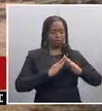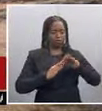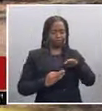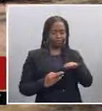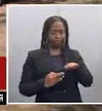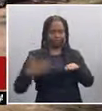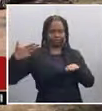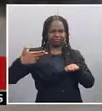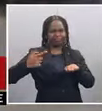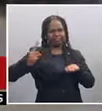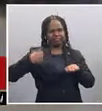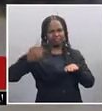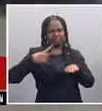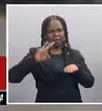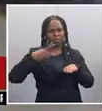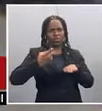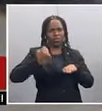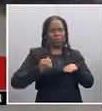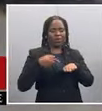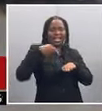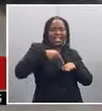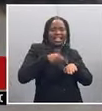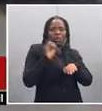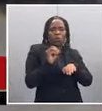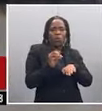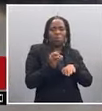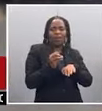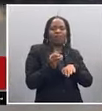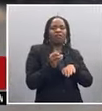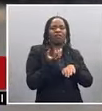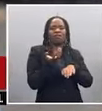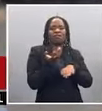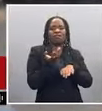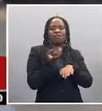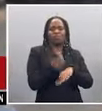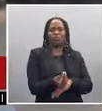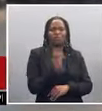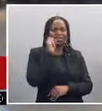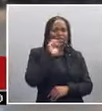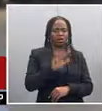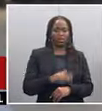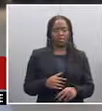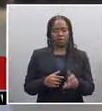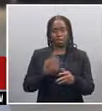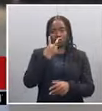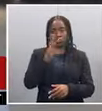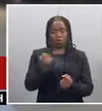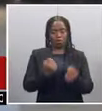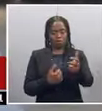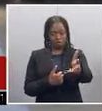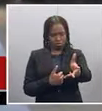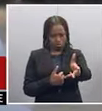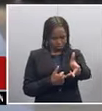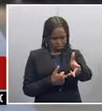home. I heard like fireworks. When I turn around, I see the vehicle coming out of the driveway, reversing out, knocking